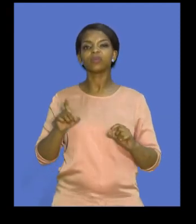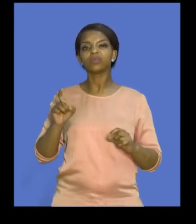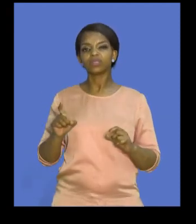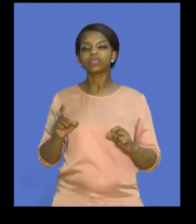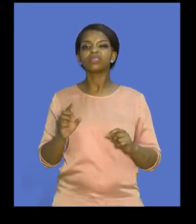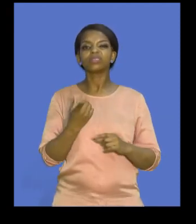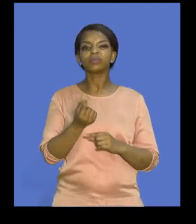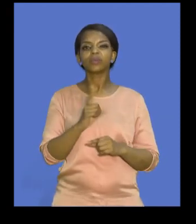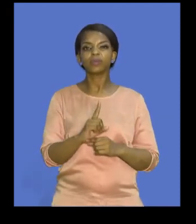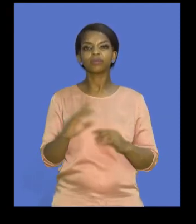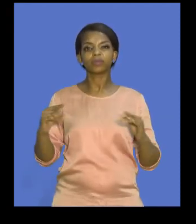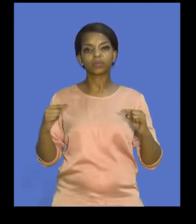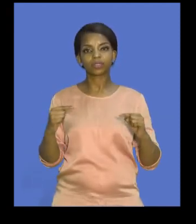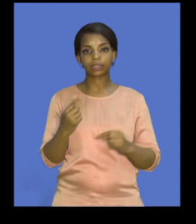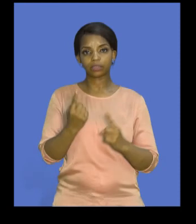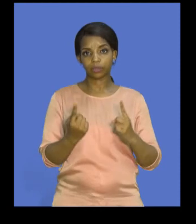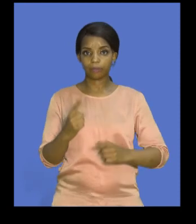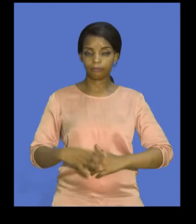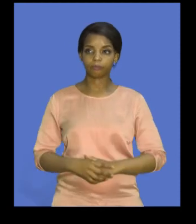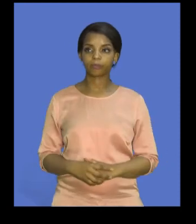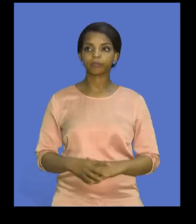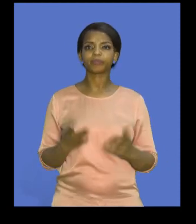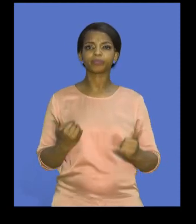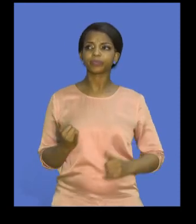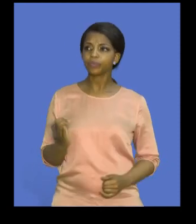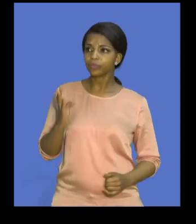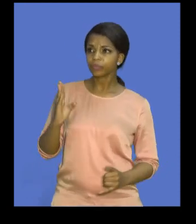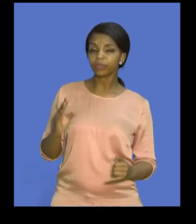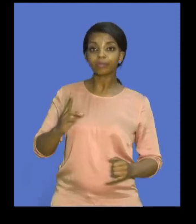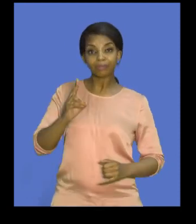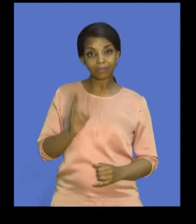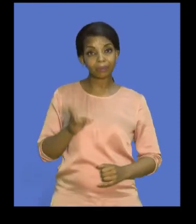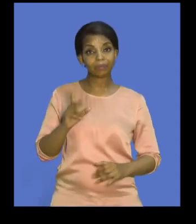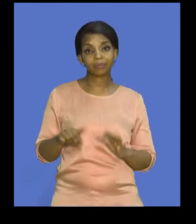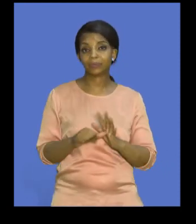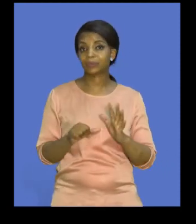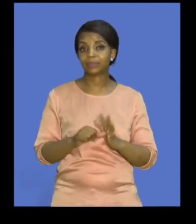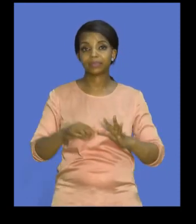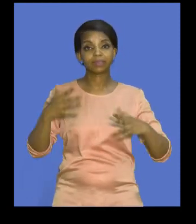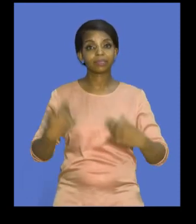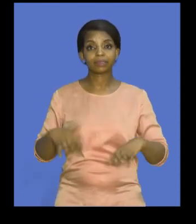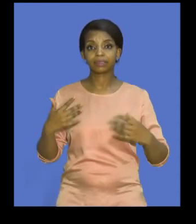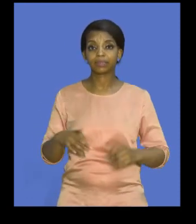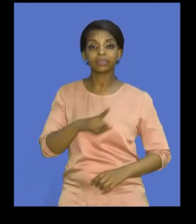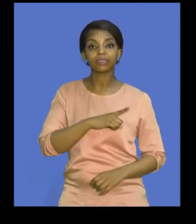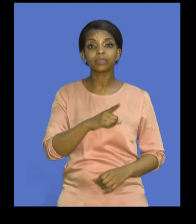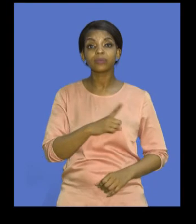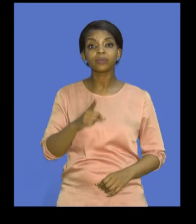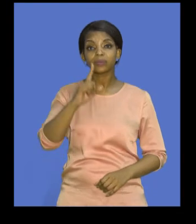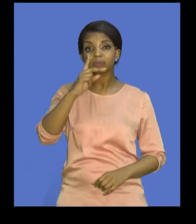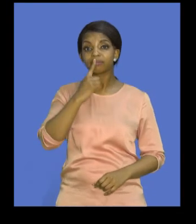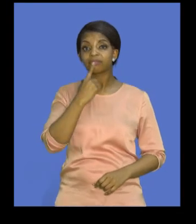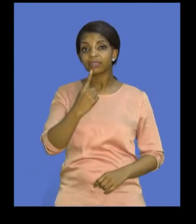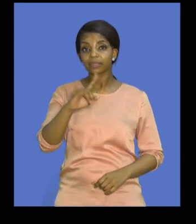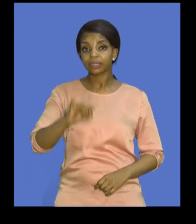Now, here's something that is also very important. Now, if we are saying that the electrostatic force is inversely proportional to